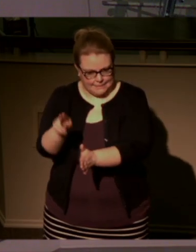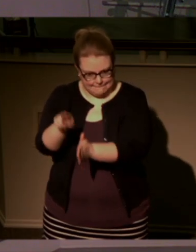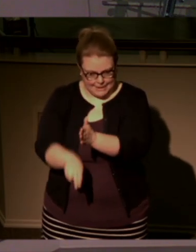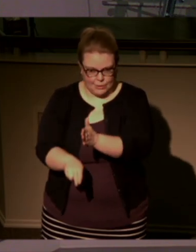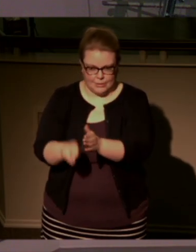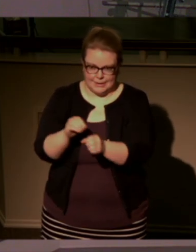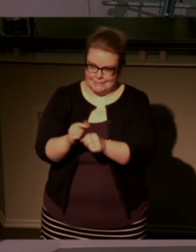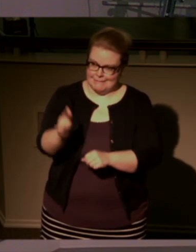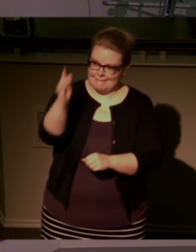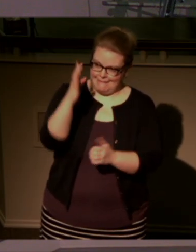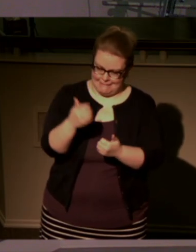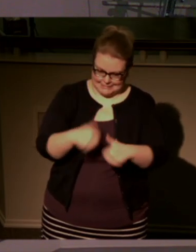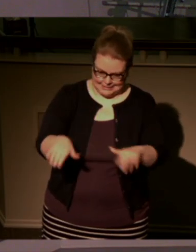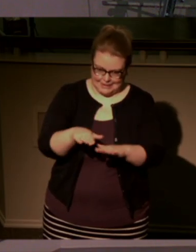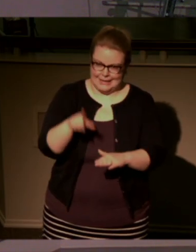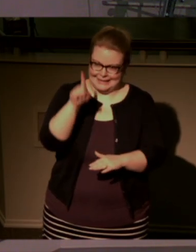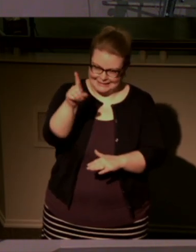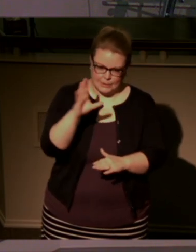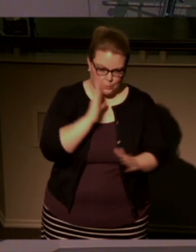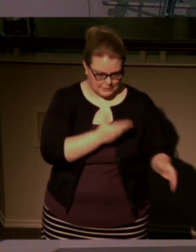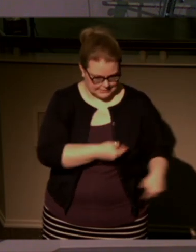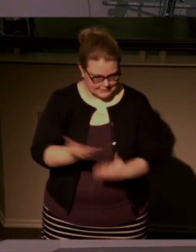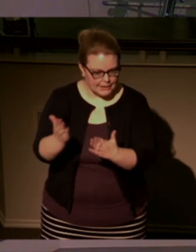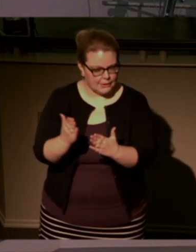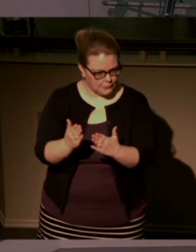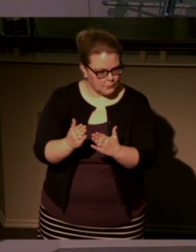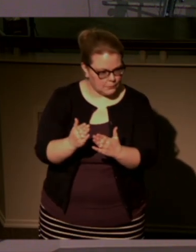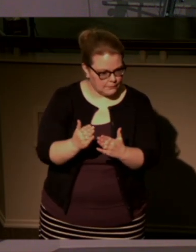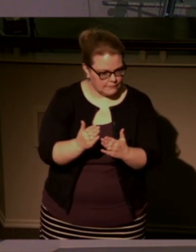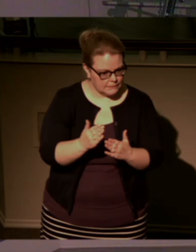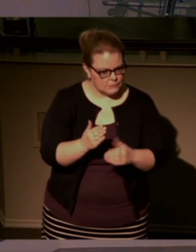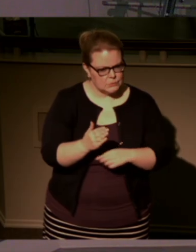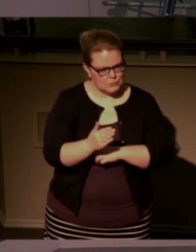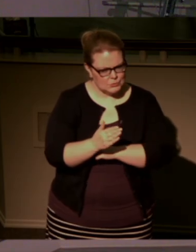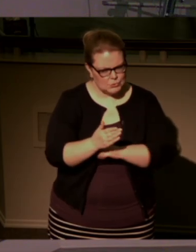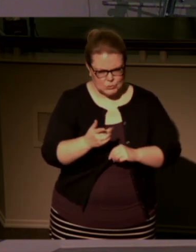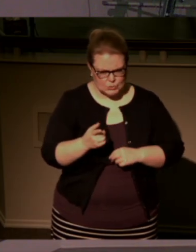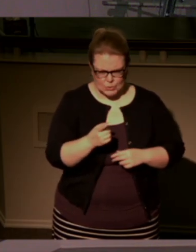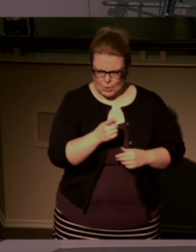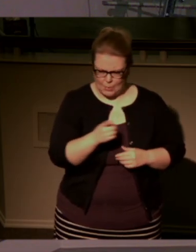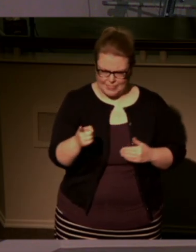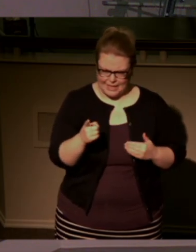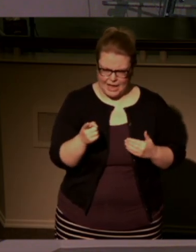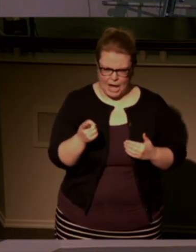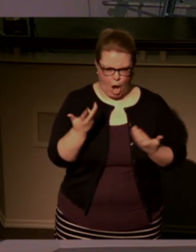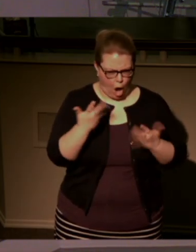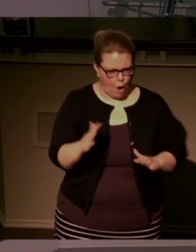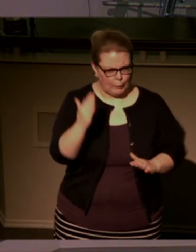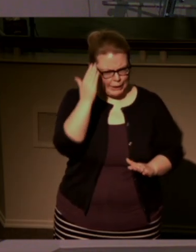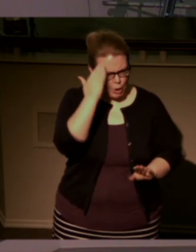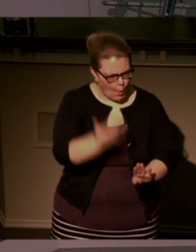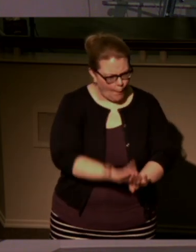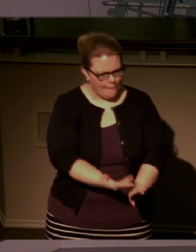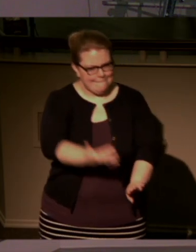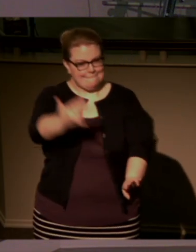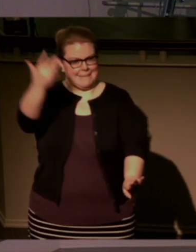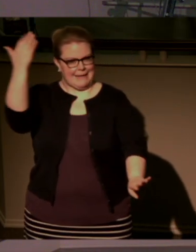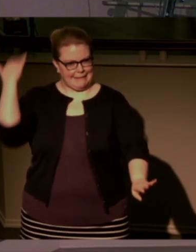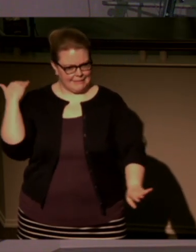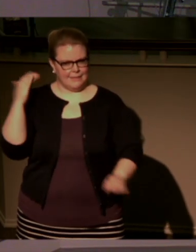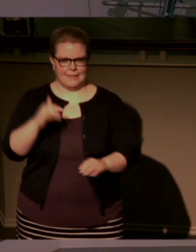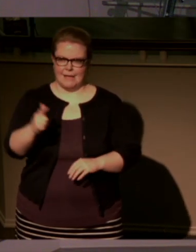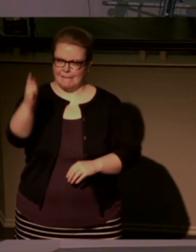land that God will take you to. So they have prophetic direction. God has given